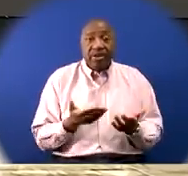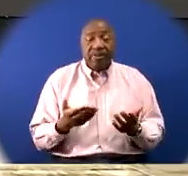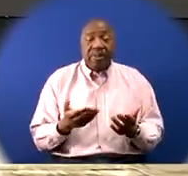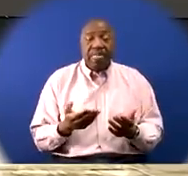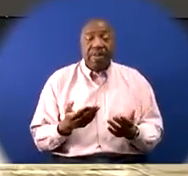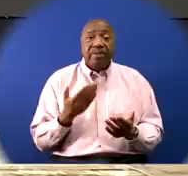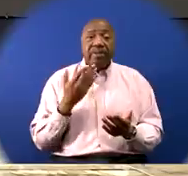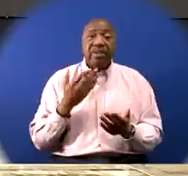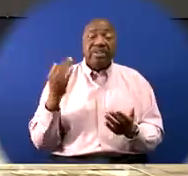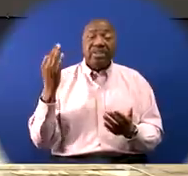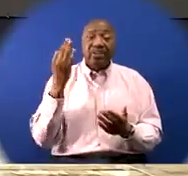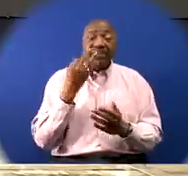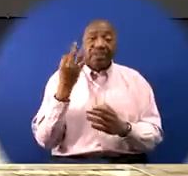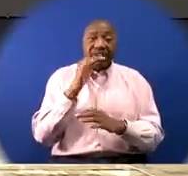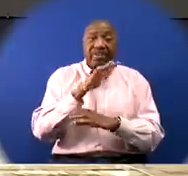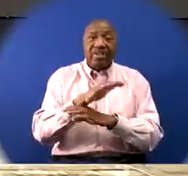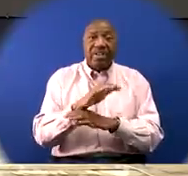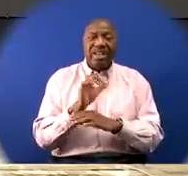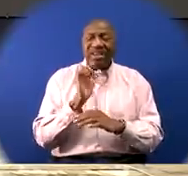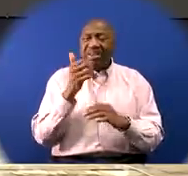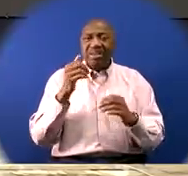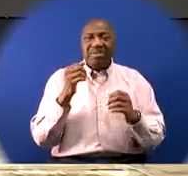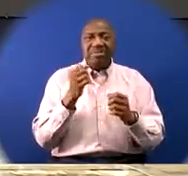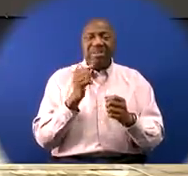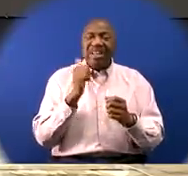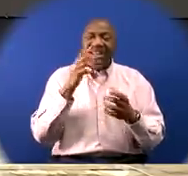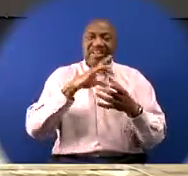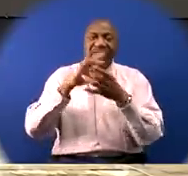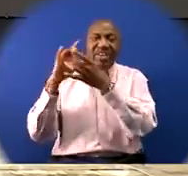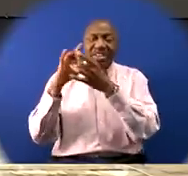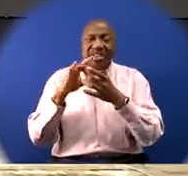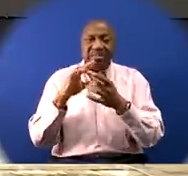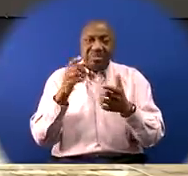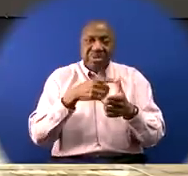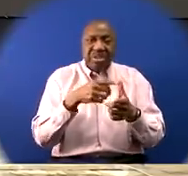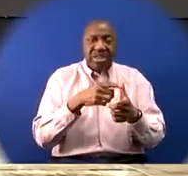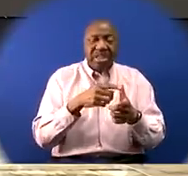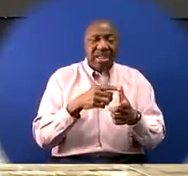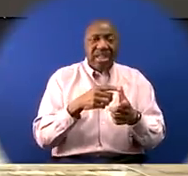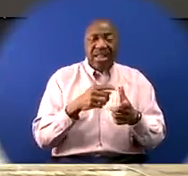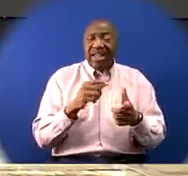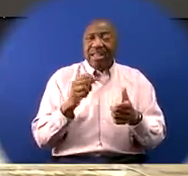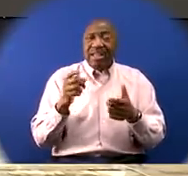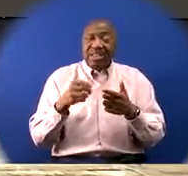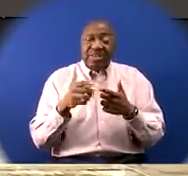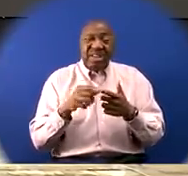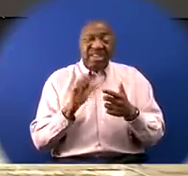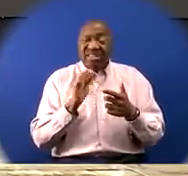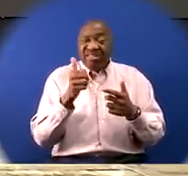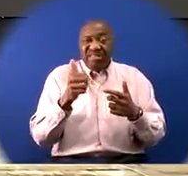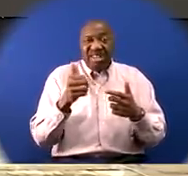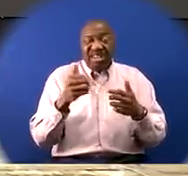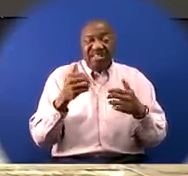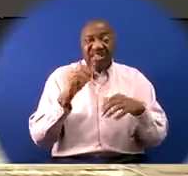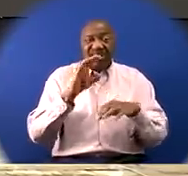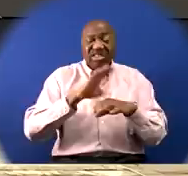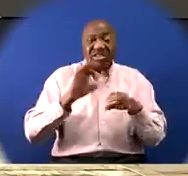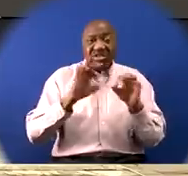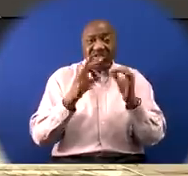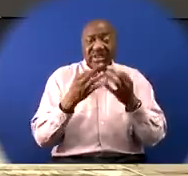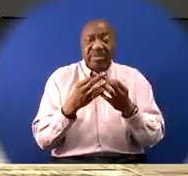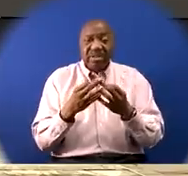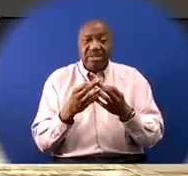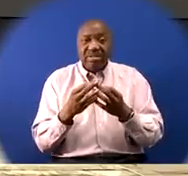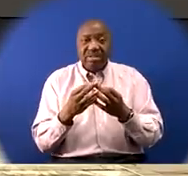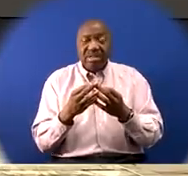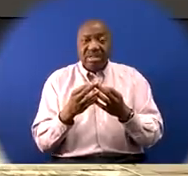say, Pastor, I'm unsaved. I'm unchurched. I want you to come toward me right now. Pastor, I'm unsure. I don't really know. I need you to explain it to me. Come on down here. We've got folk